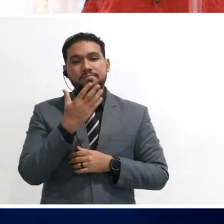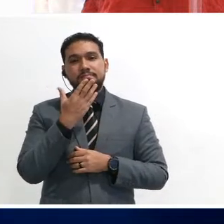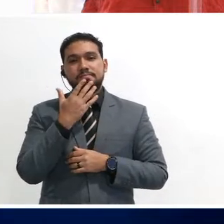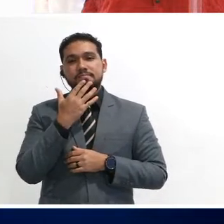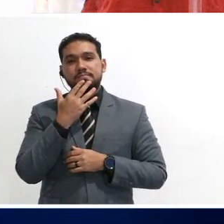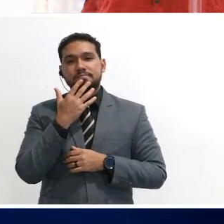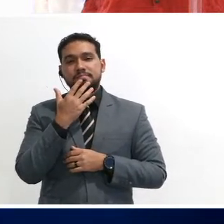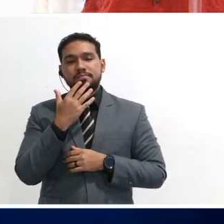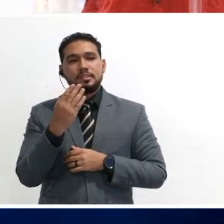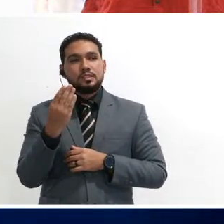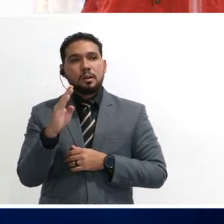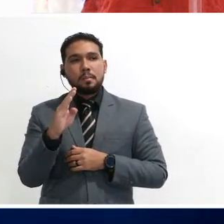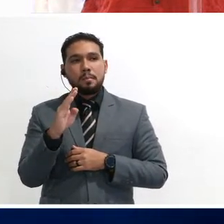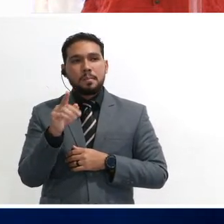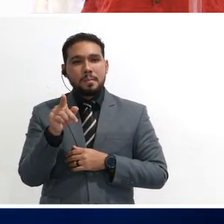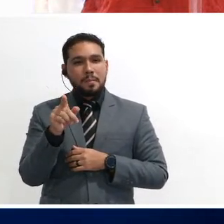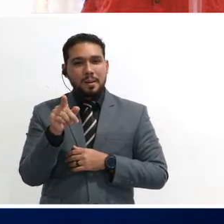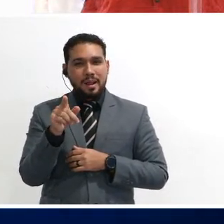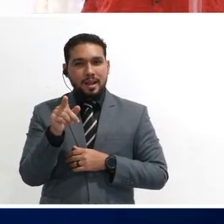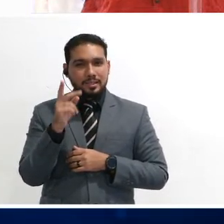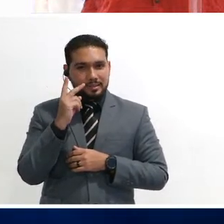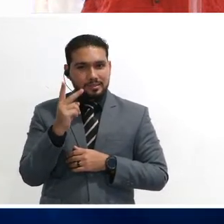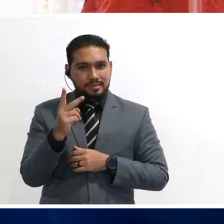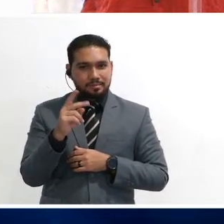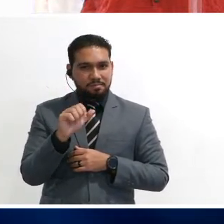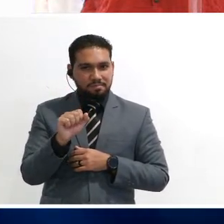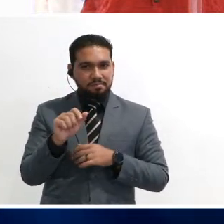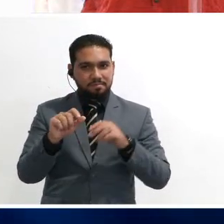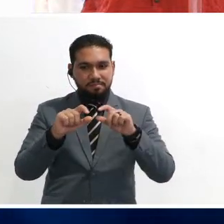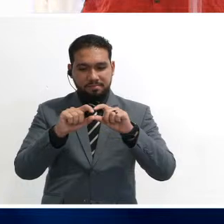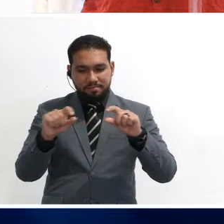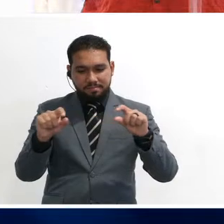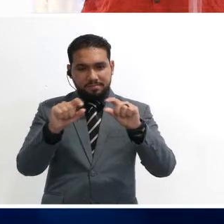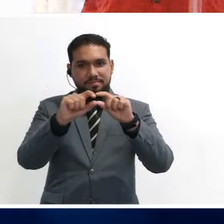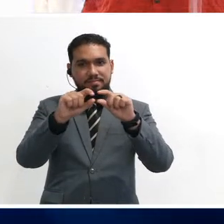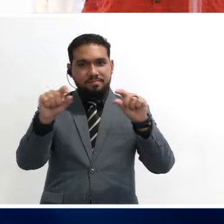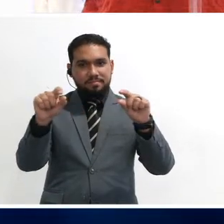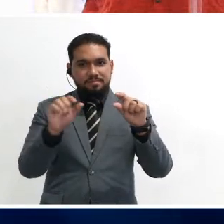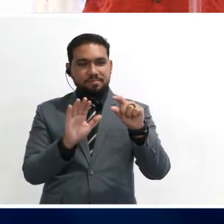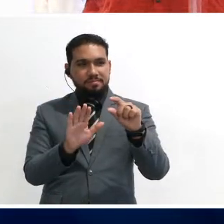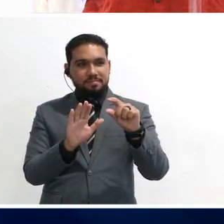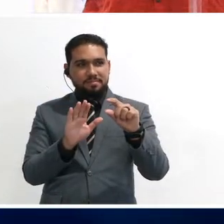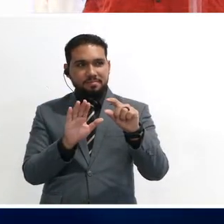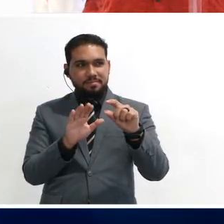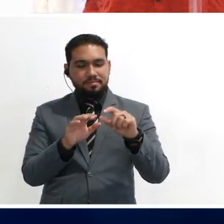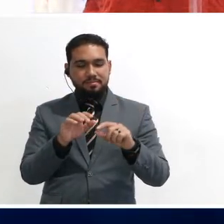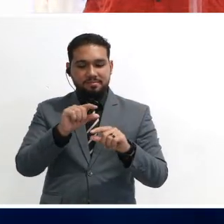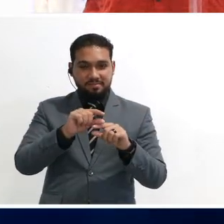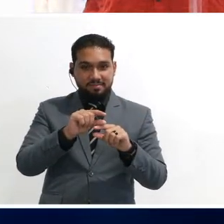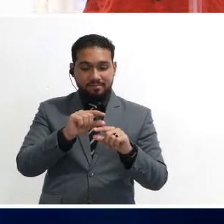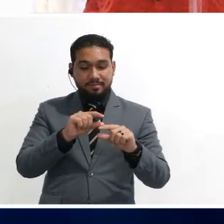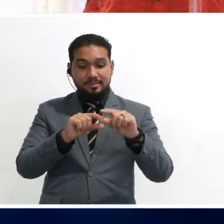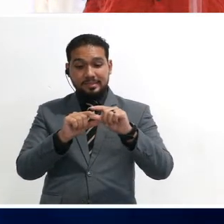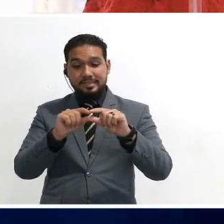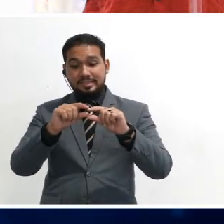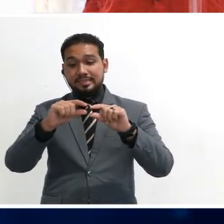and the RDL built up over it, and then finally solder balls are put on.